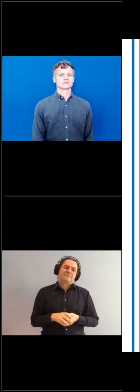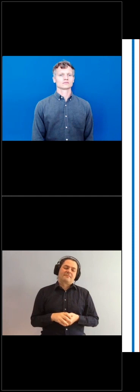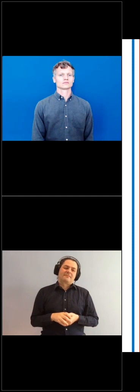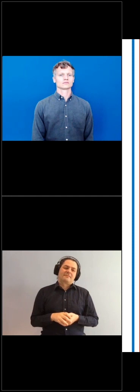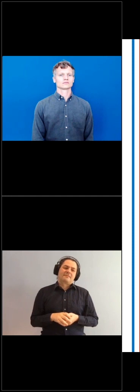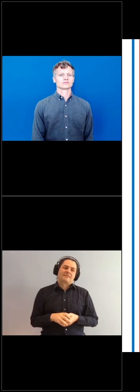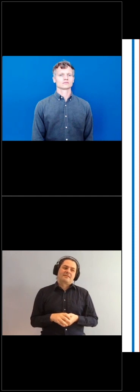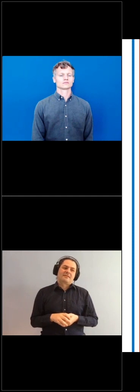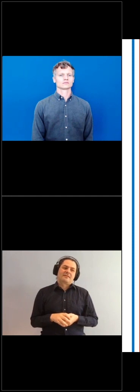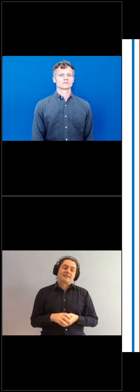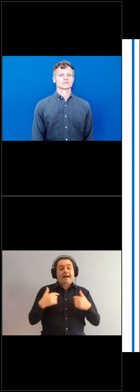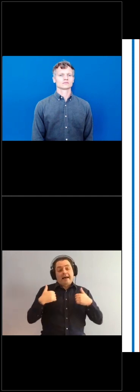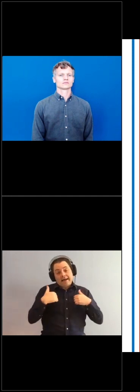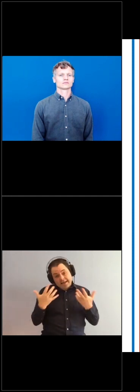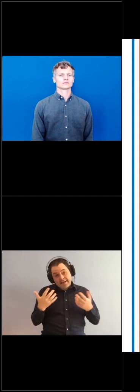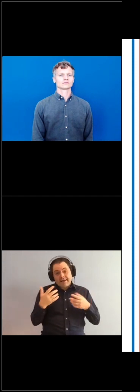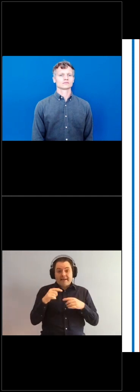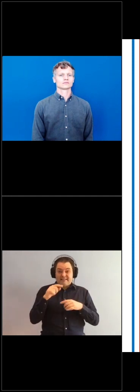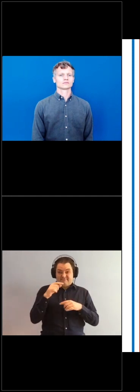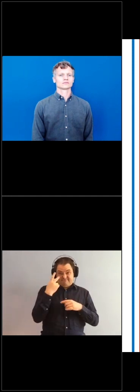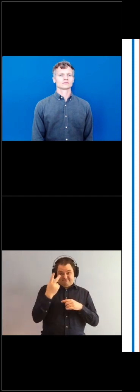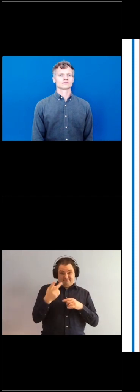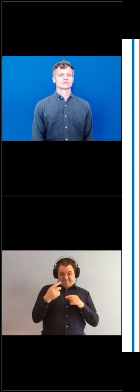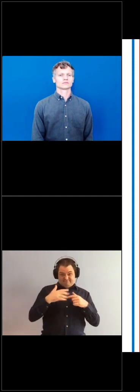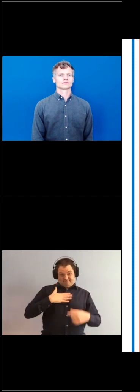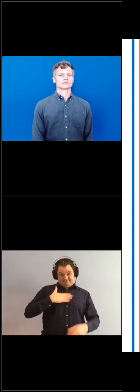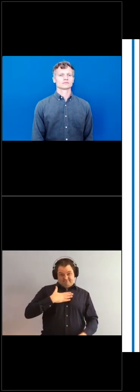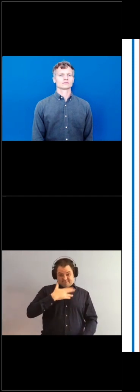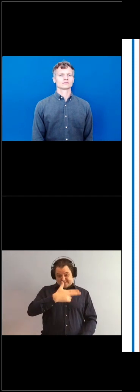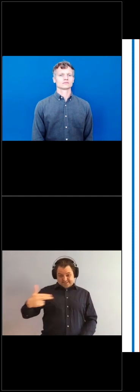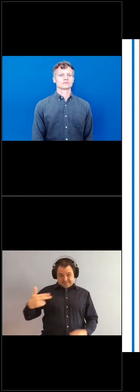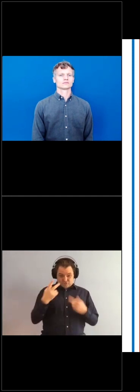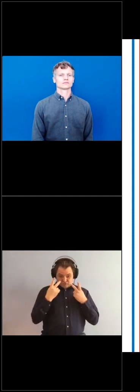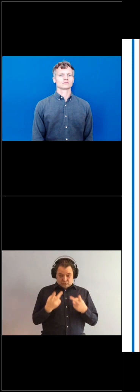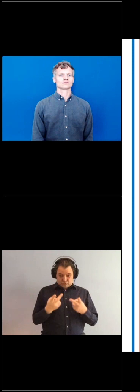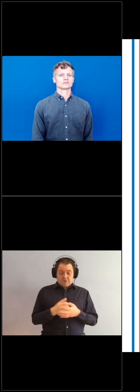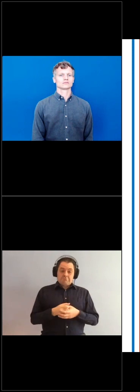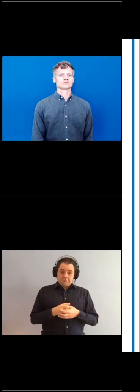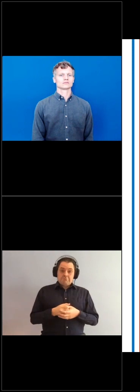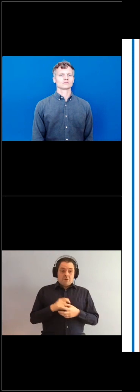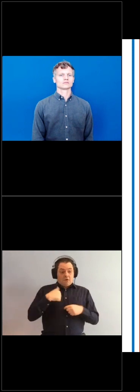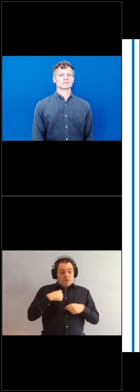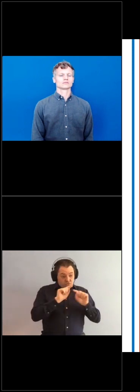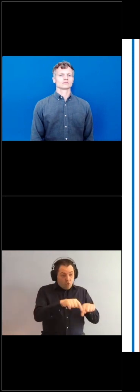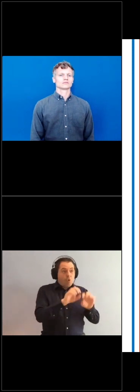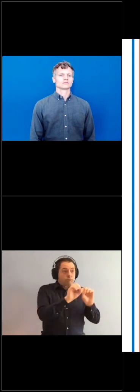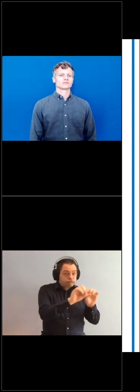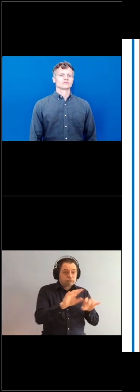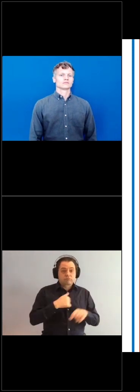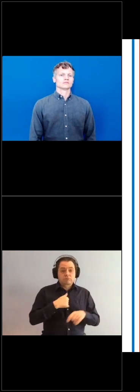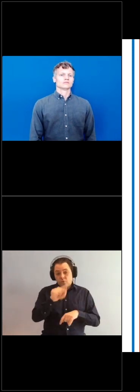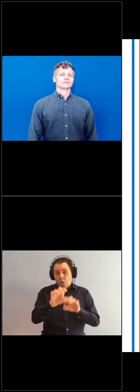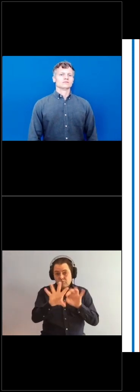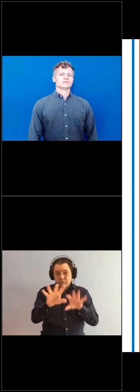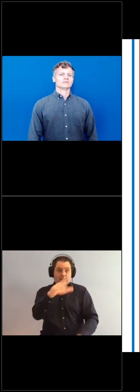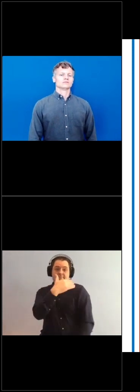from this, with this example, what we are doing is to really providing to